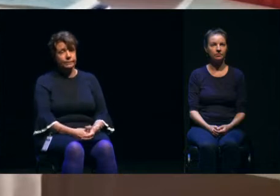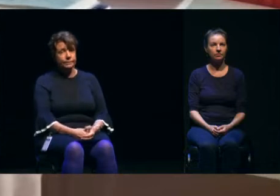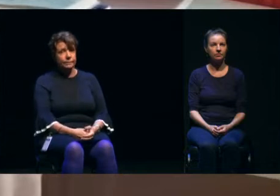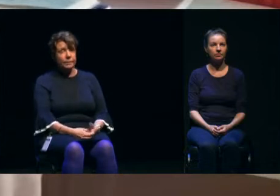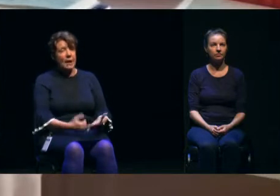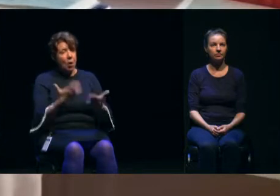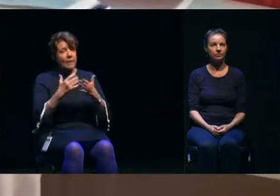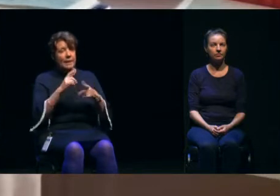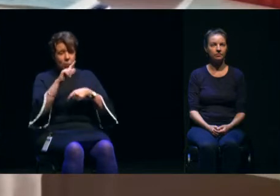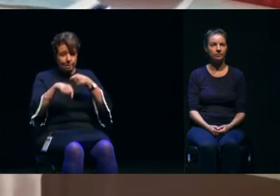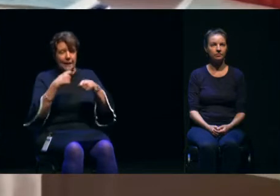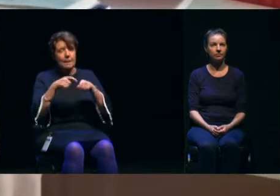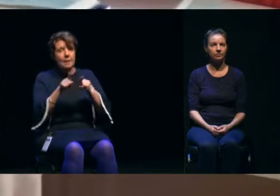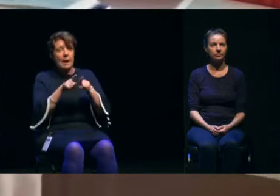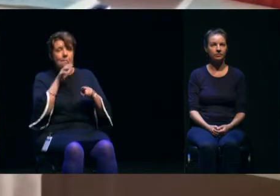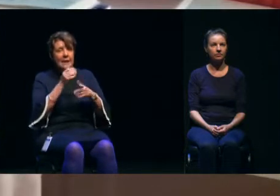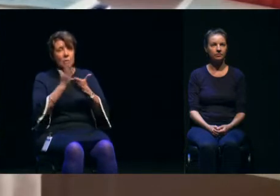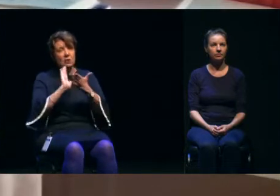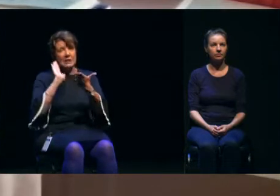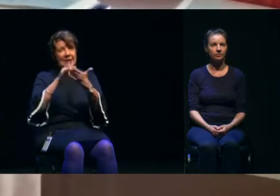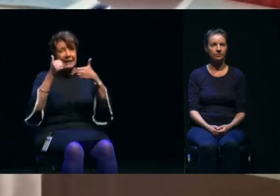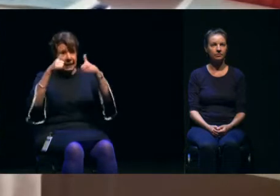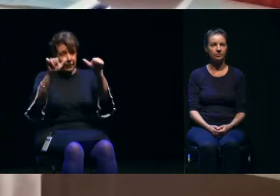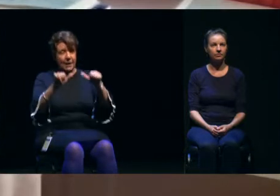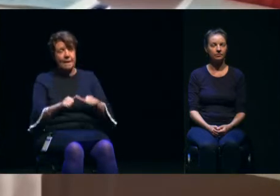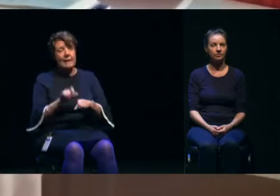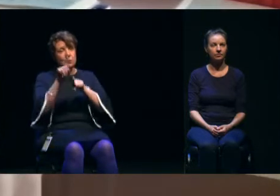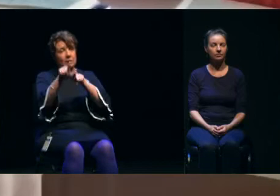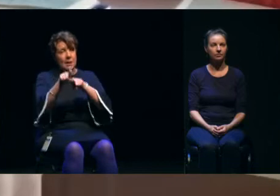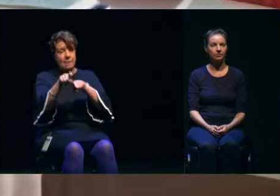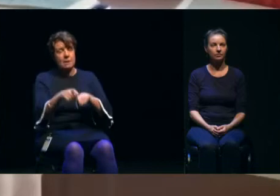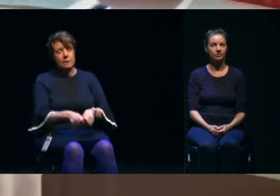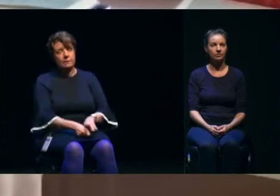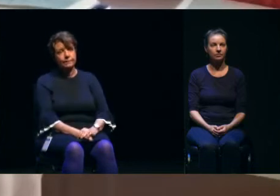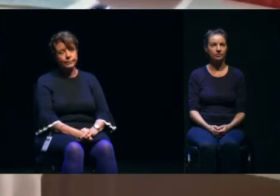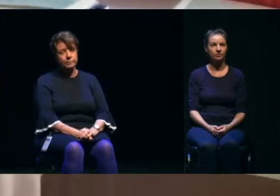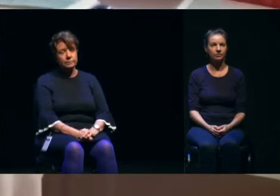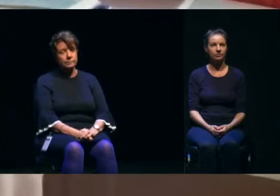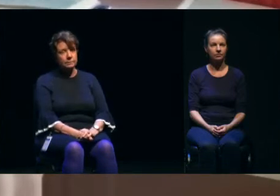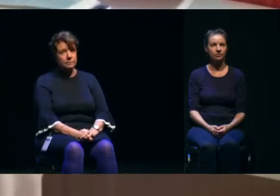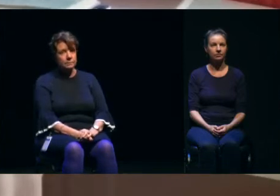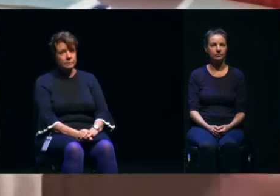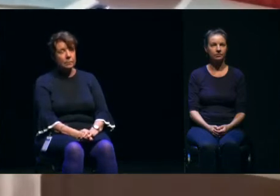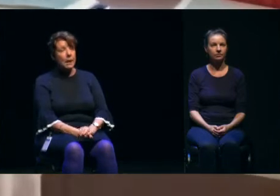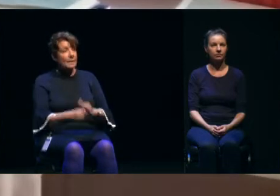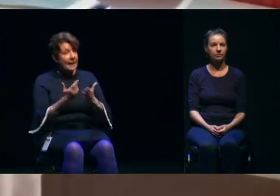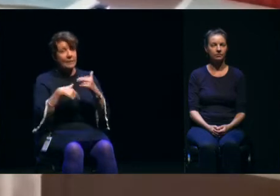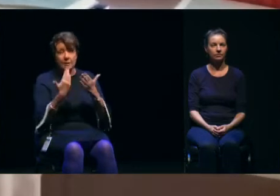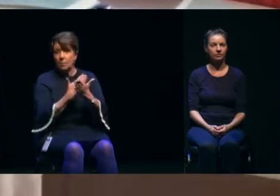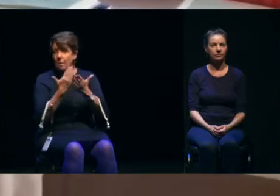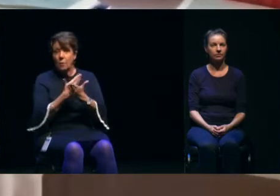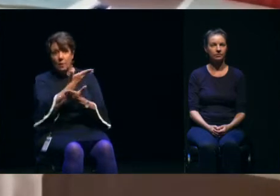to act like men to get there and to be and to stay there. But the more of us that will be